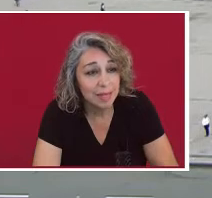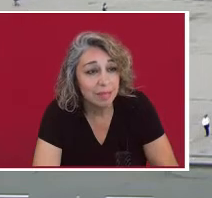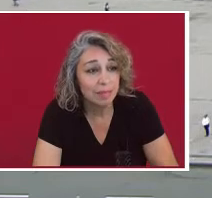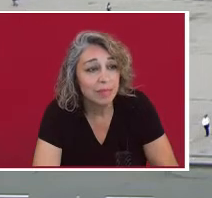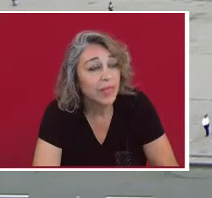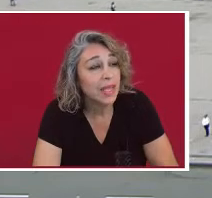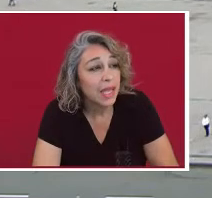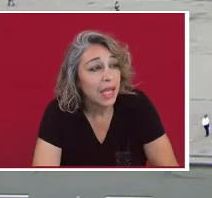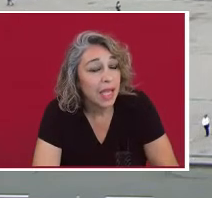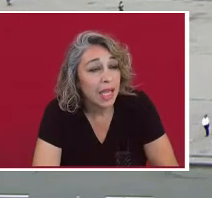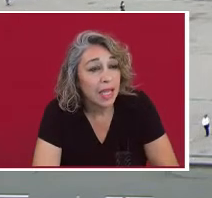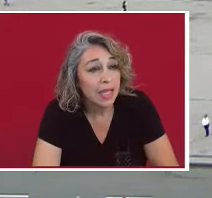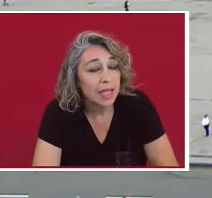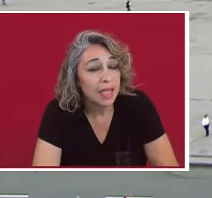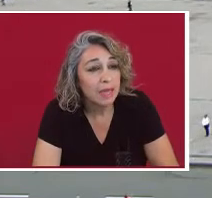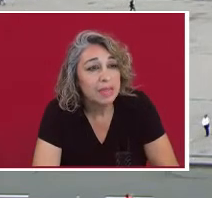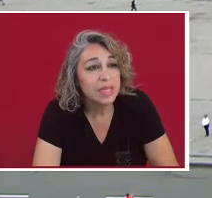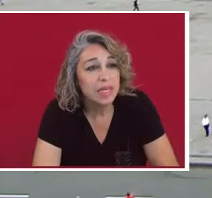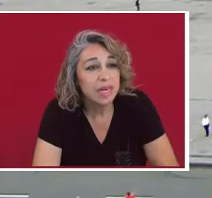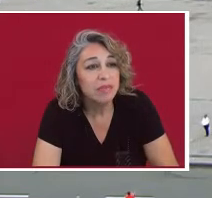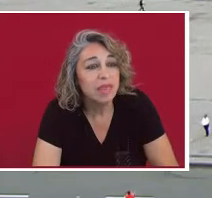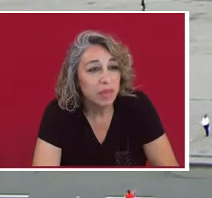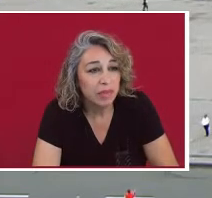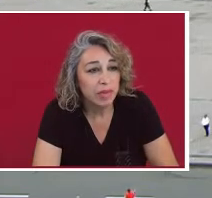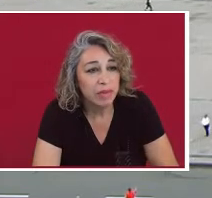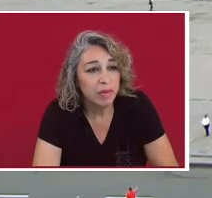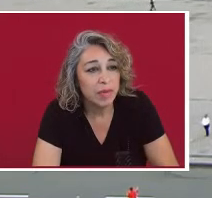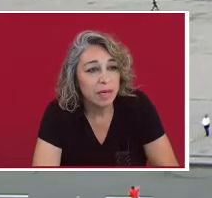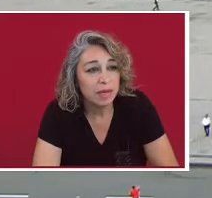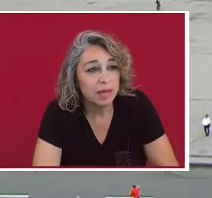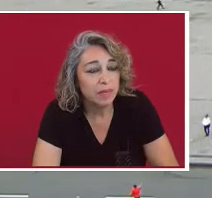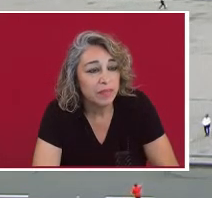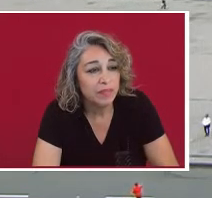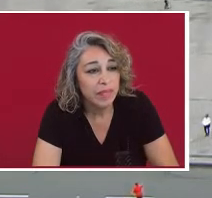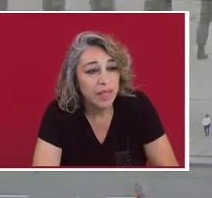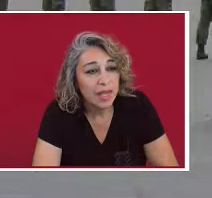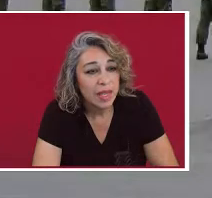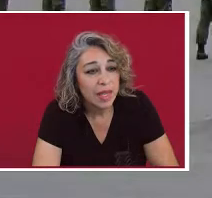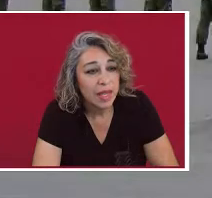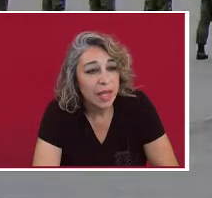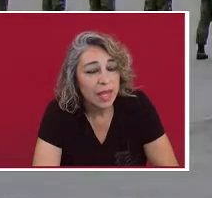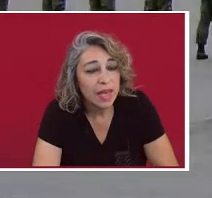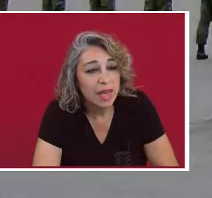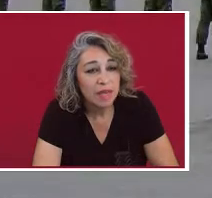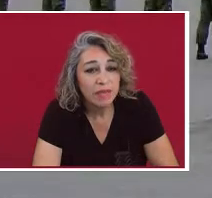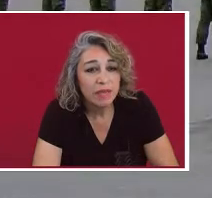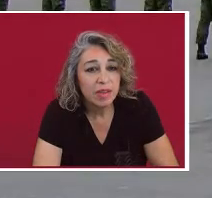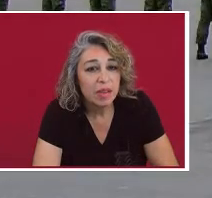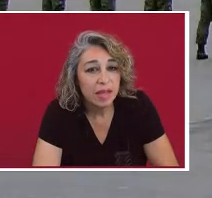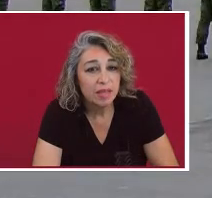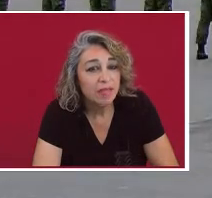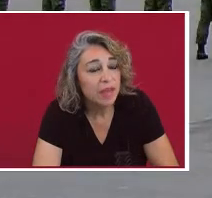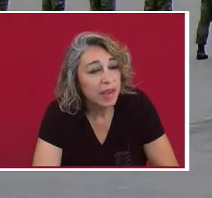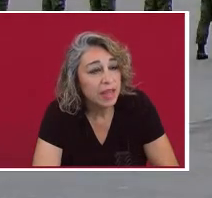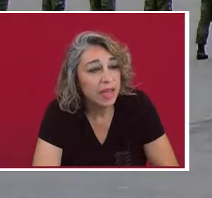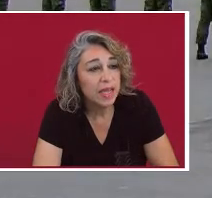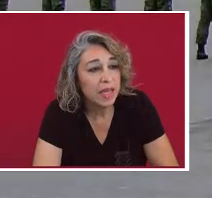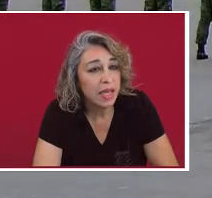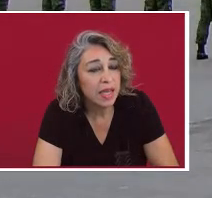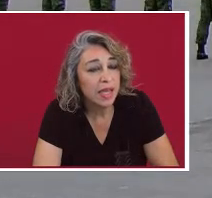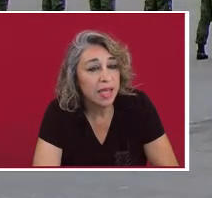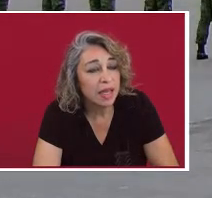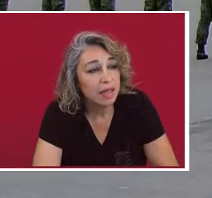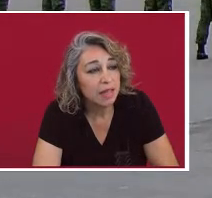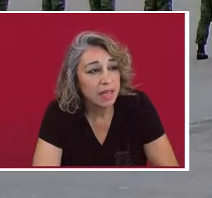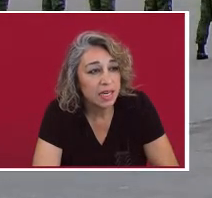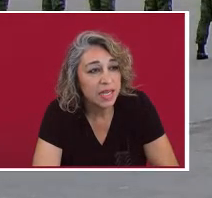resented him. They resented everything about the government. And now they feel like they're finally